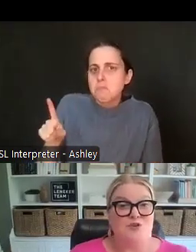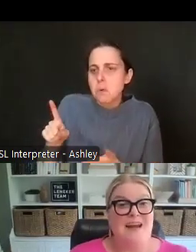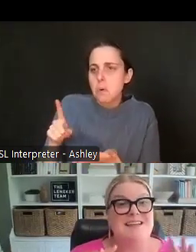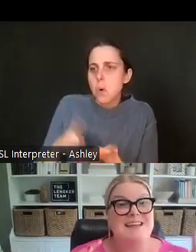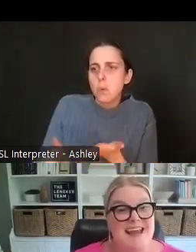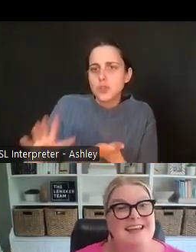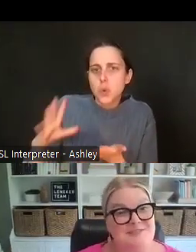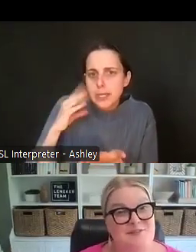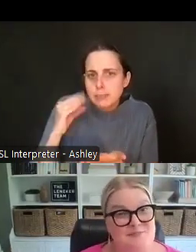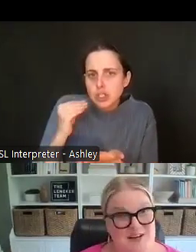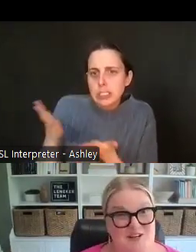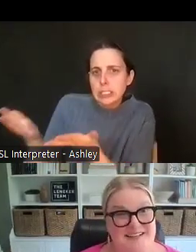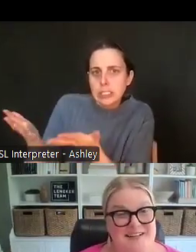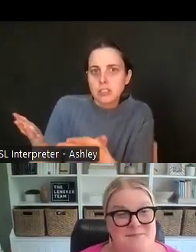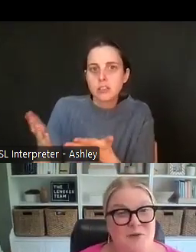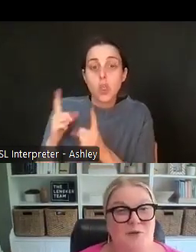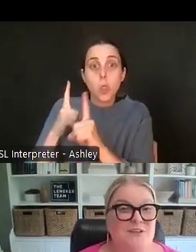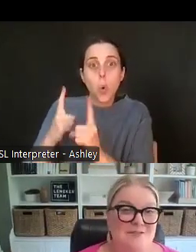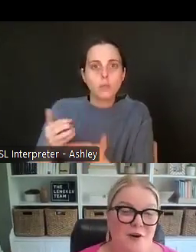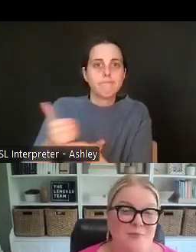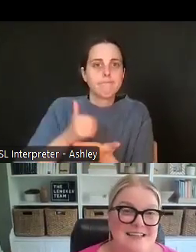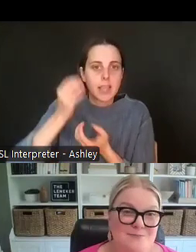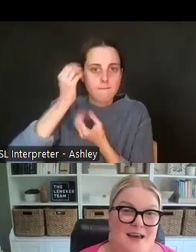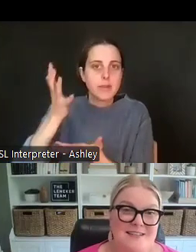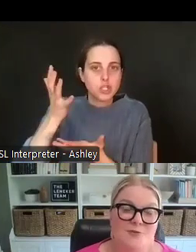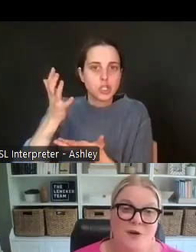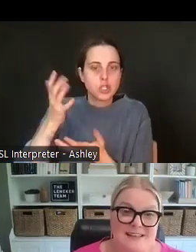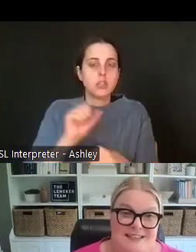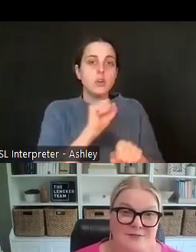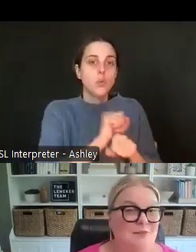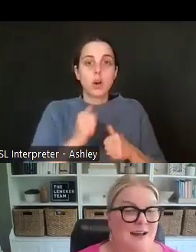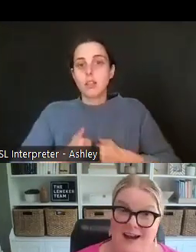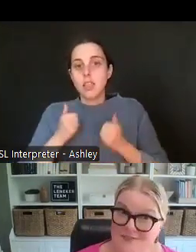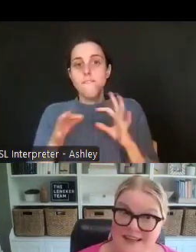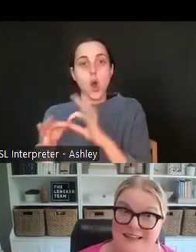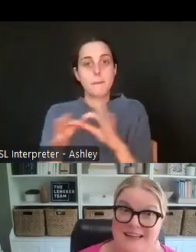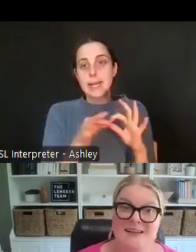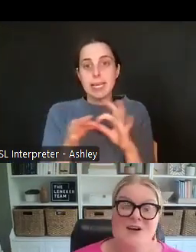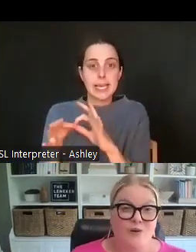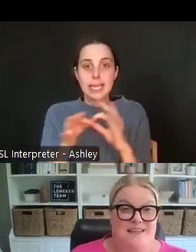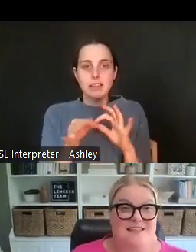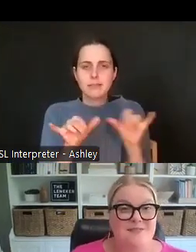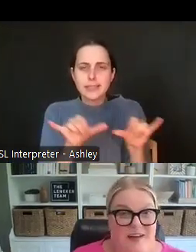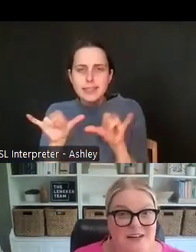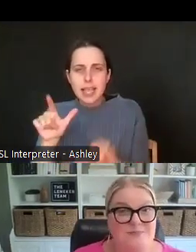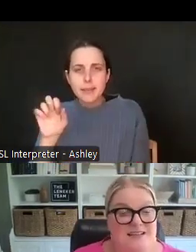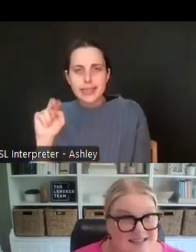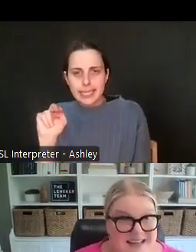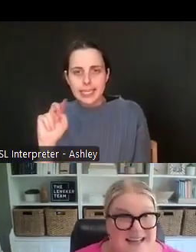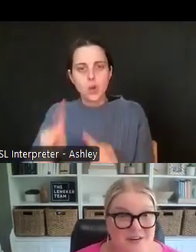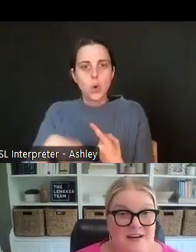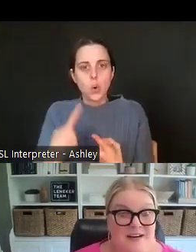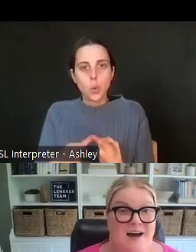you're trying to get information. Work-life harmony is best when it's kind of like lean, when it's